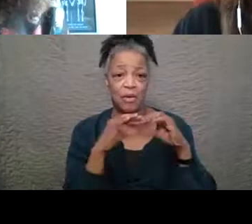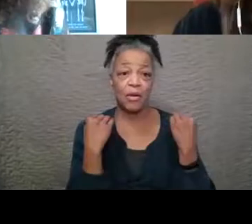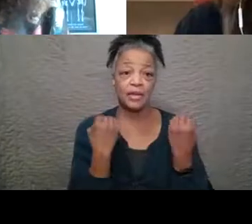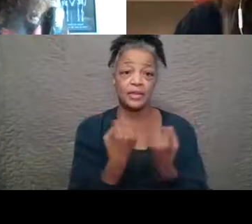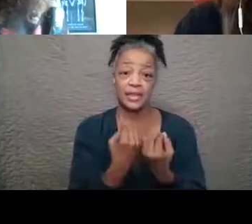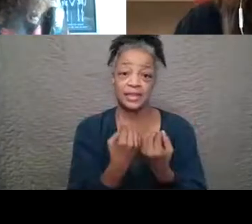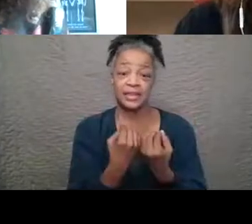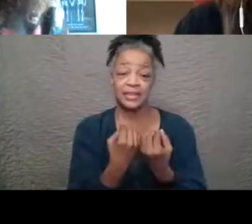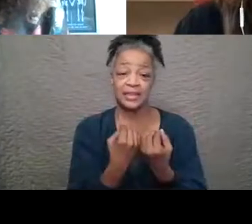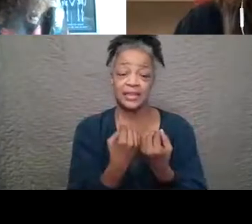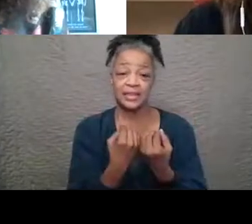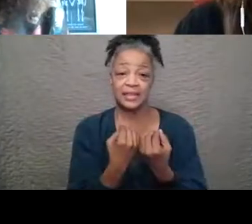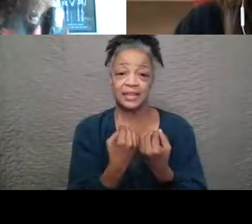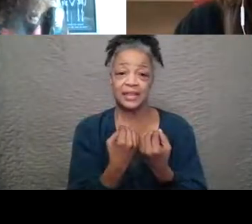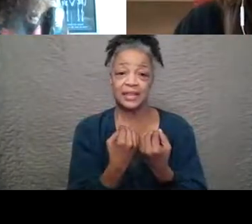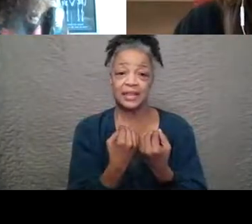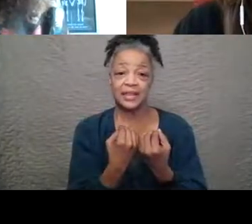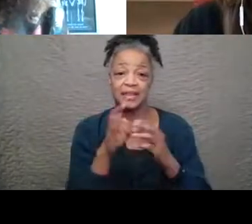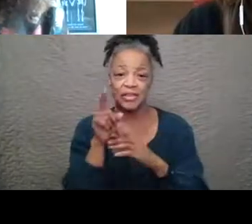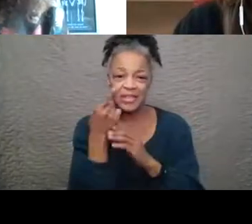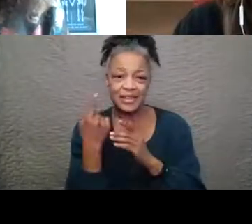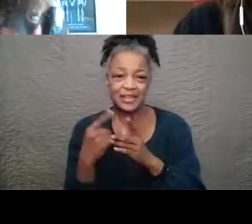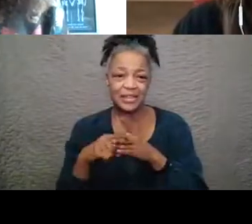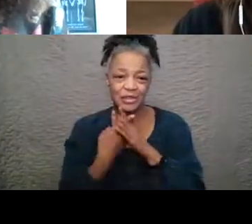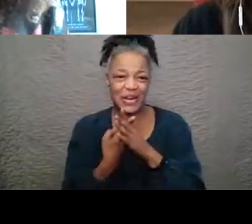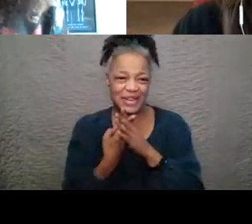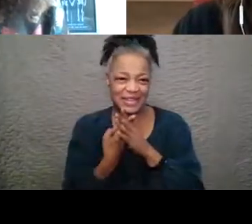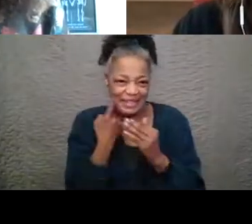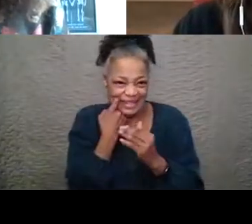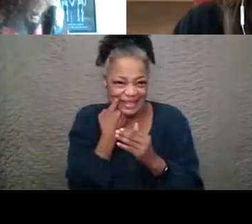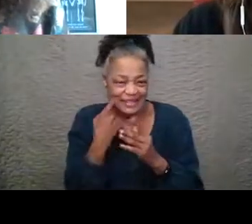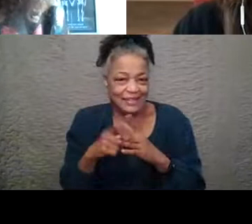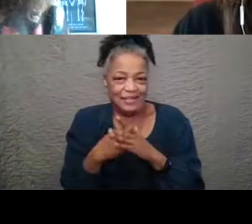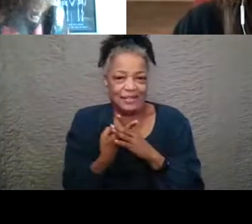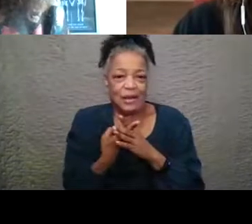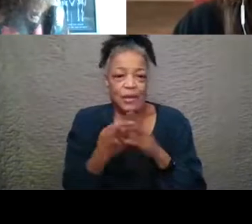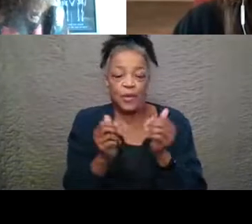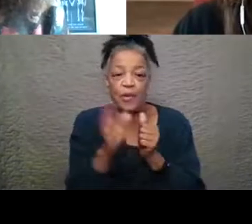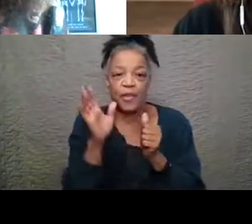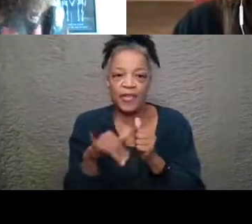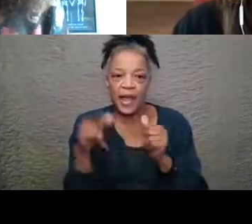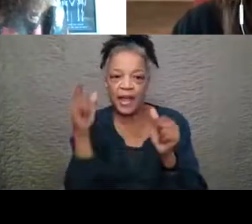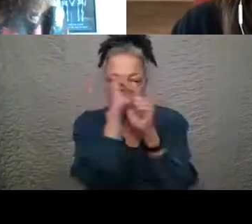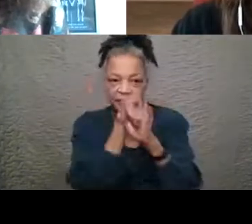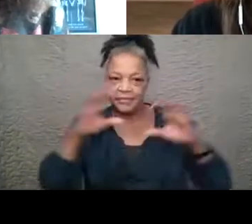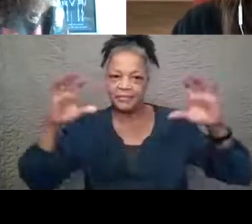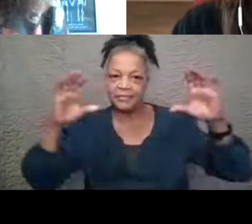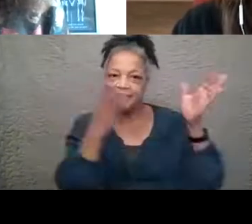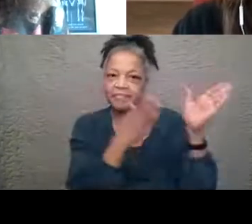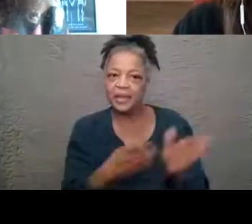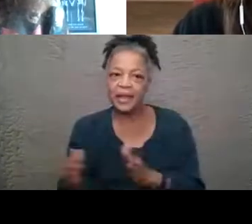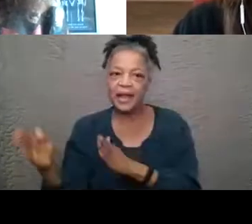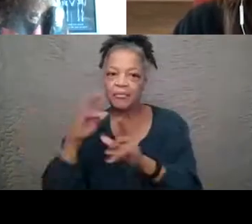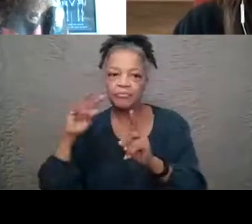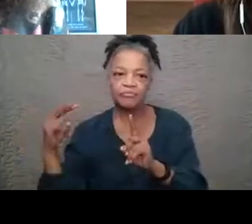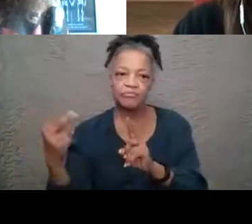organizations that are literally, like, they're just starting, and they're starting with that frame, that perspective